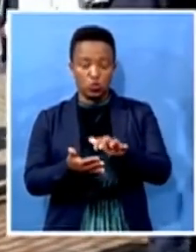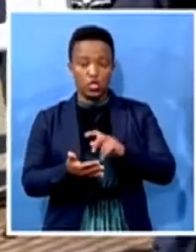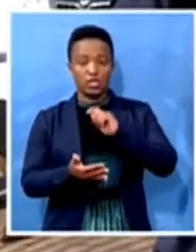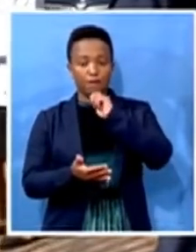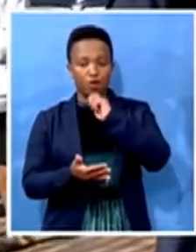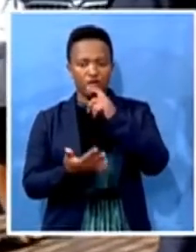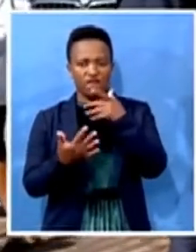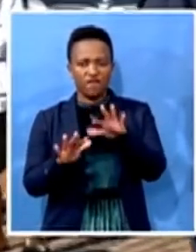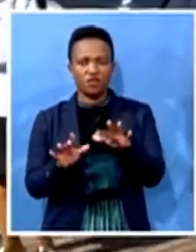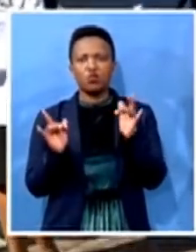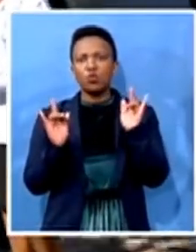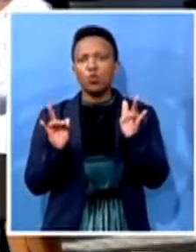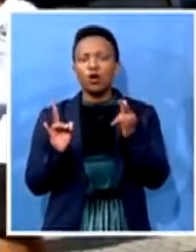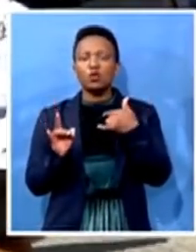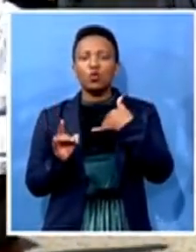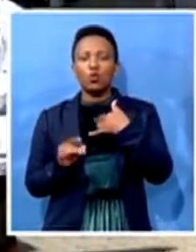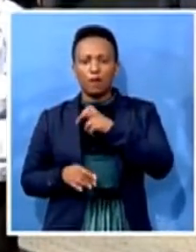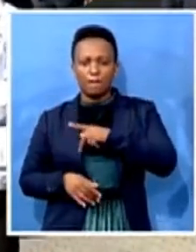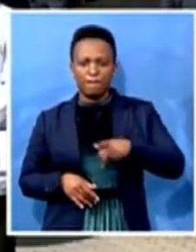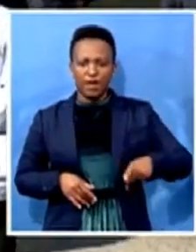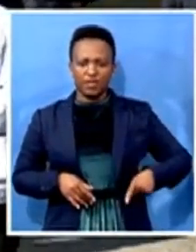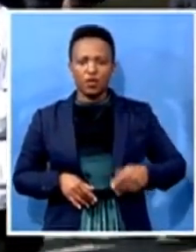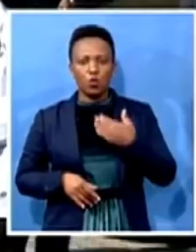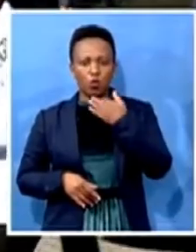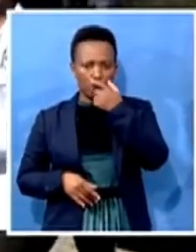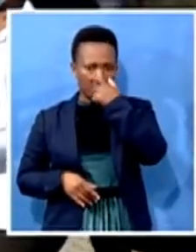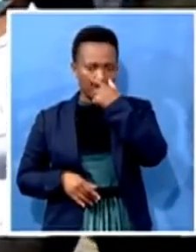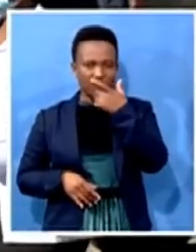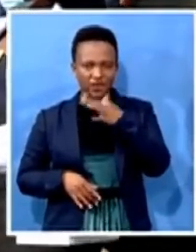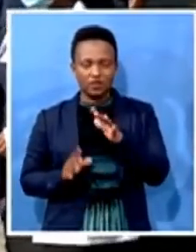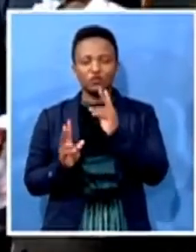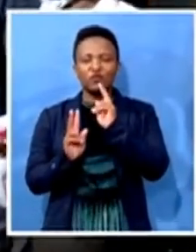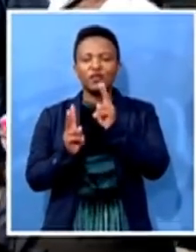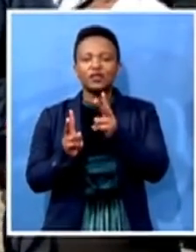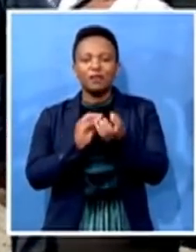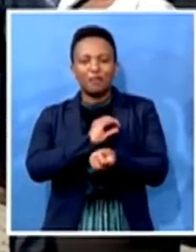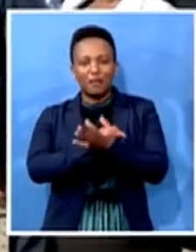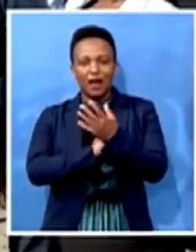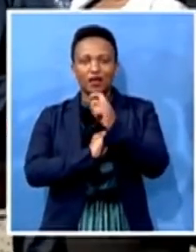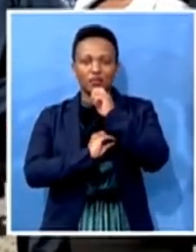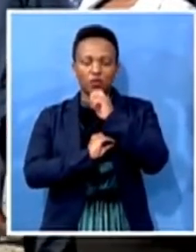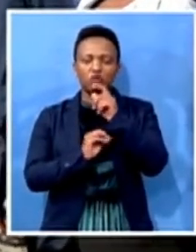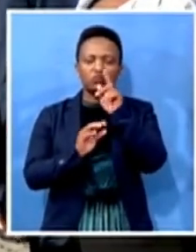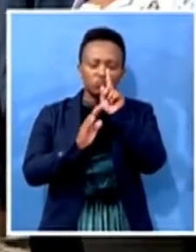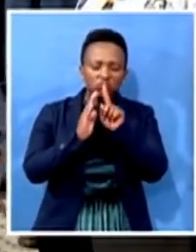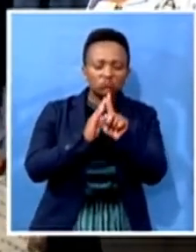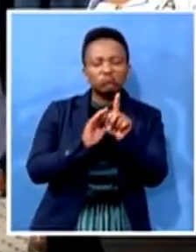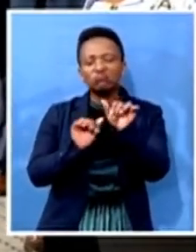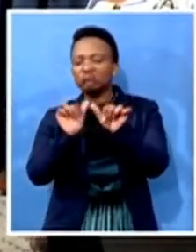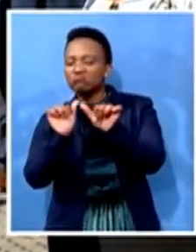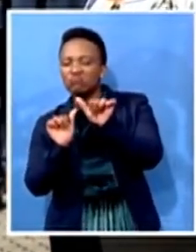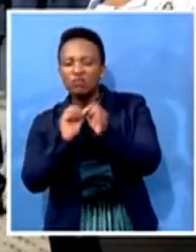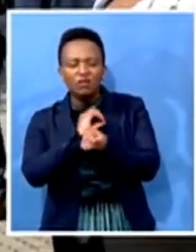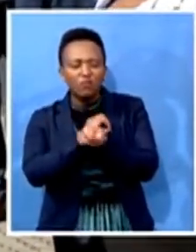Ramaphosa going through to Mpumalanga this morning to assess the province's response to the COVID-19 pandemic. We're showing you